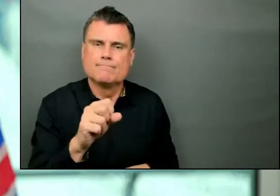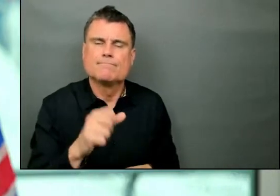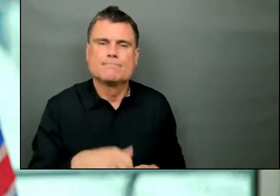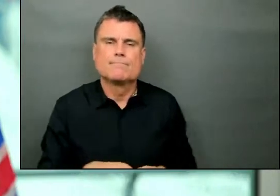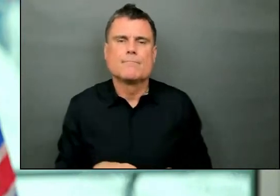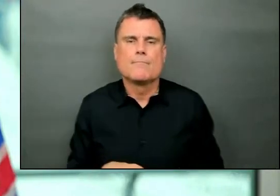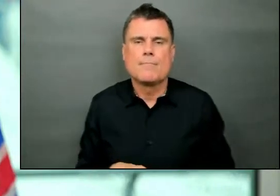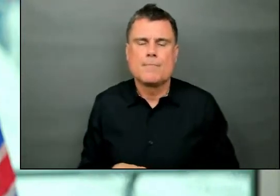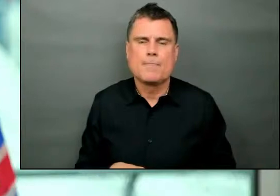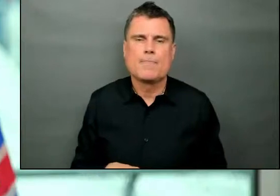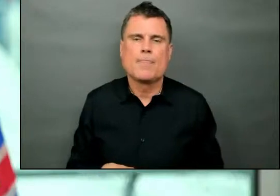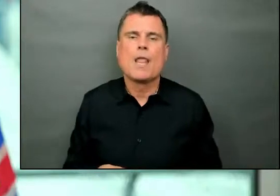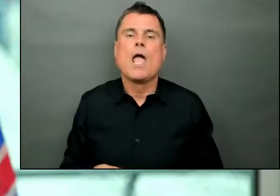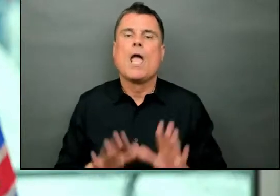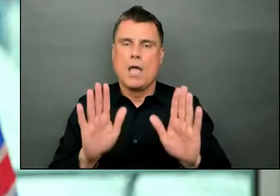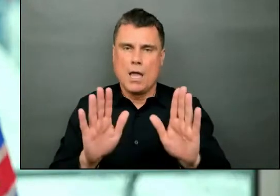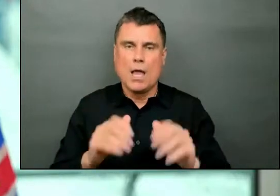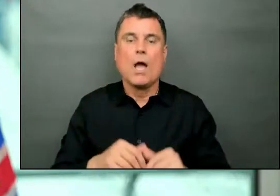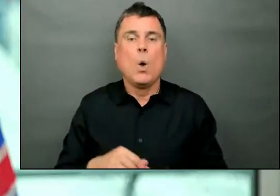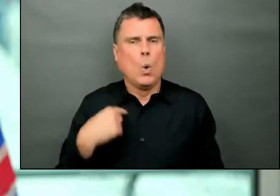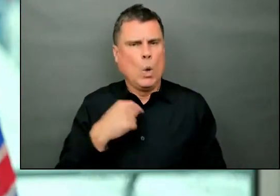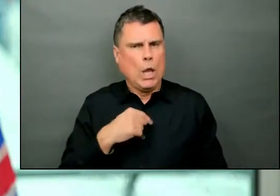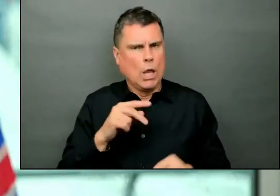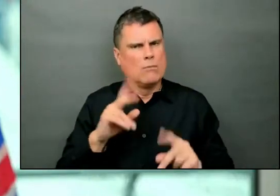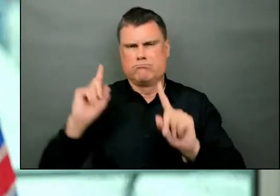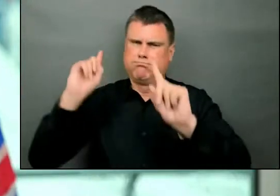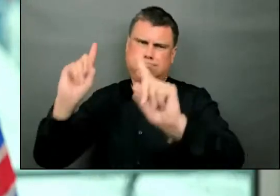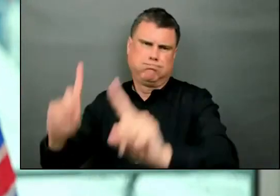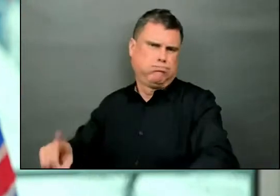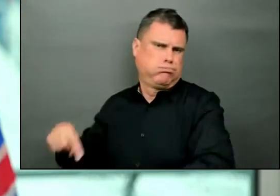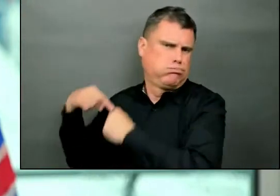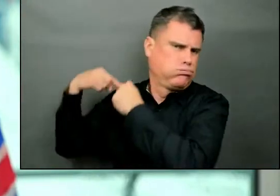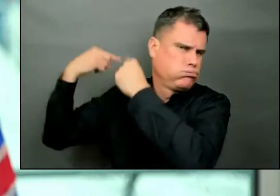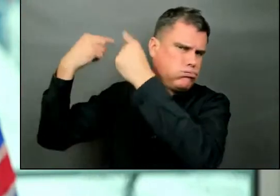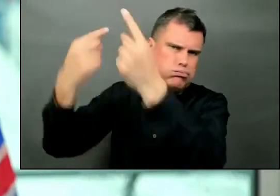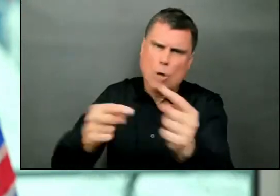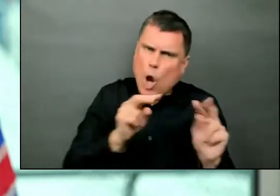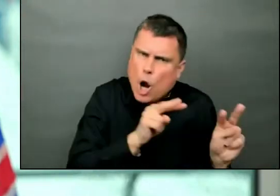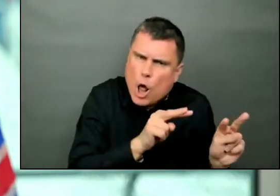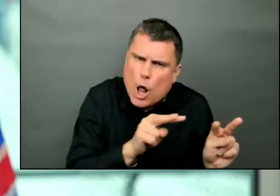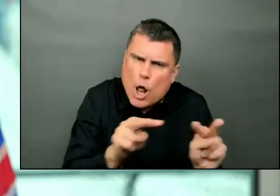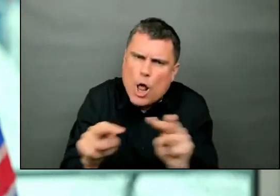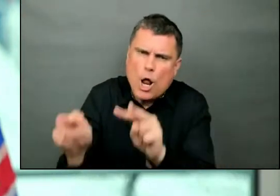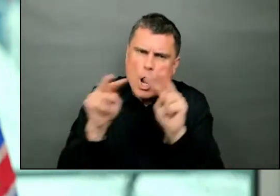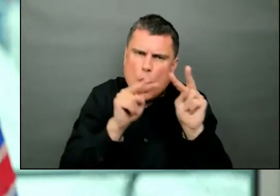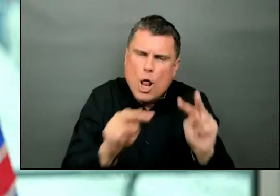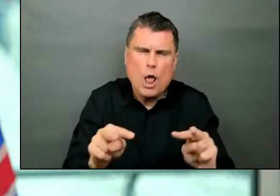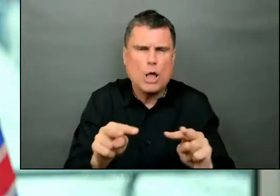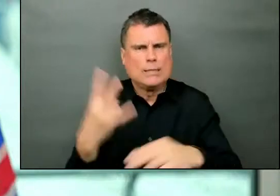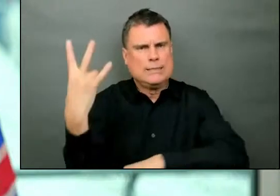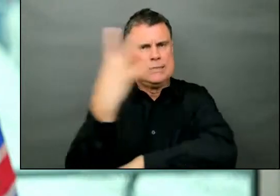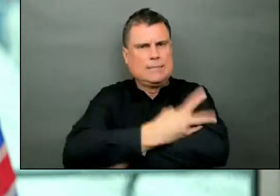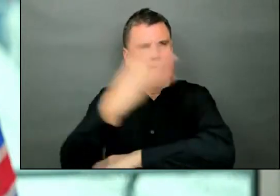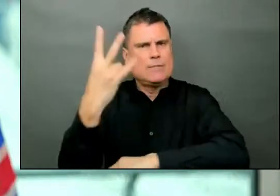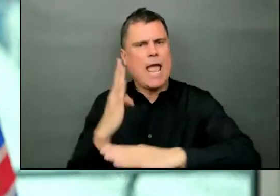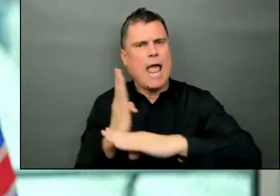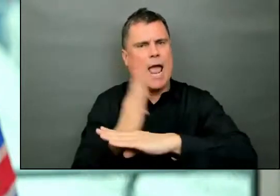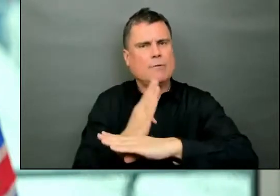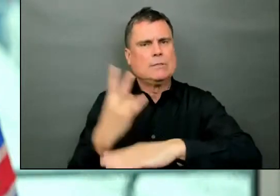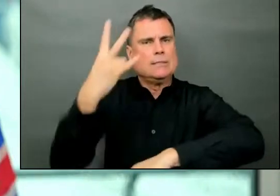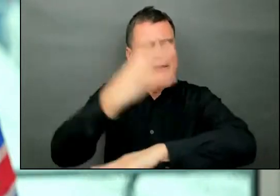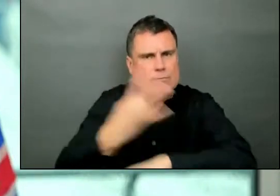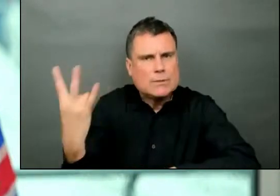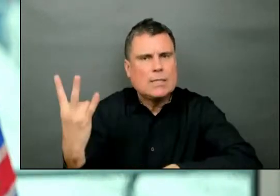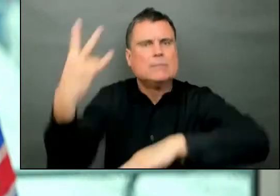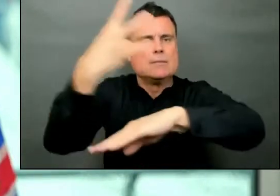key parameters that help us understand where we are in the course of this pandemic in BC. So we are holding our line